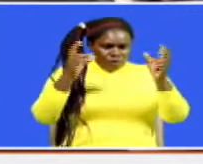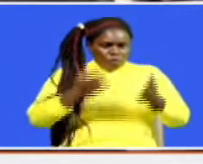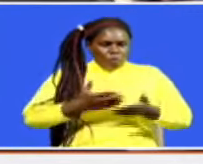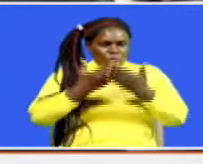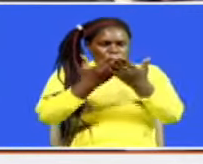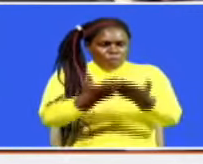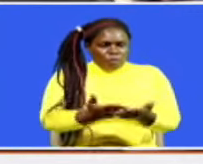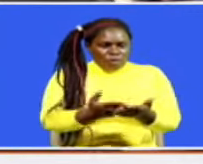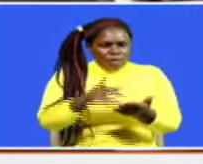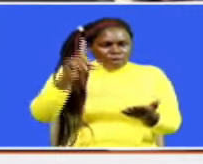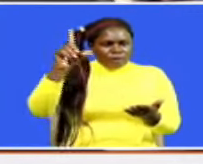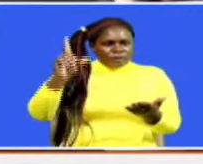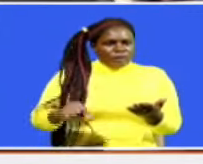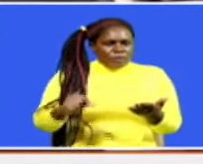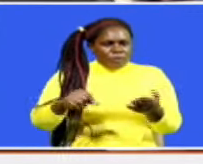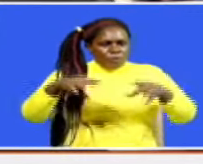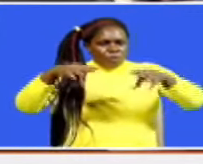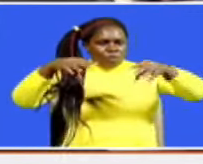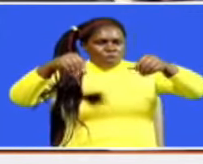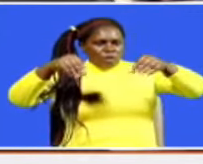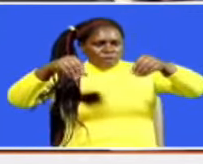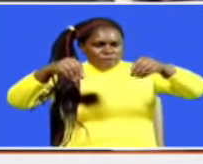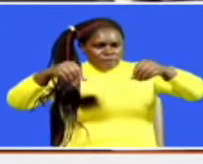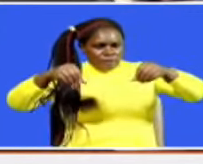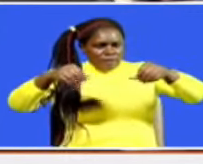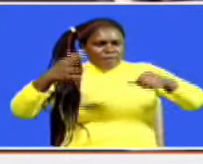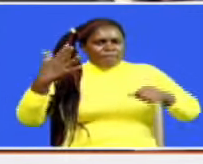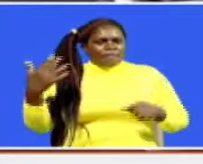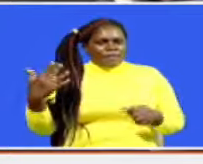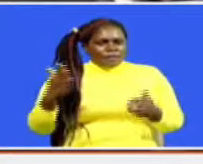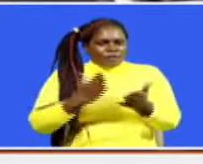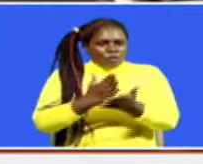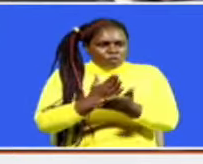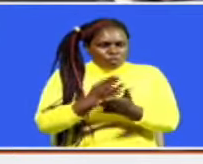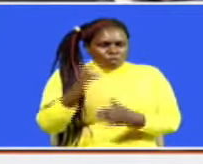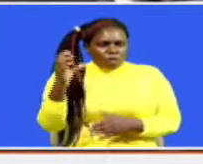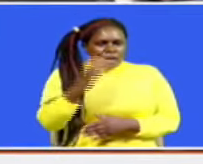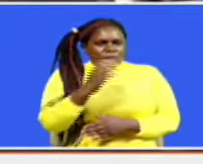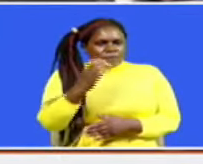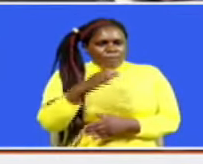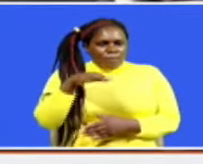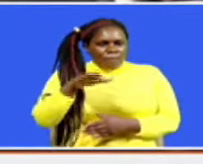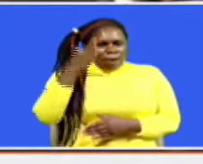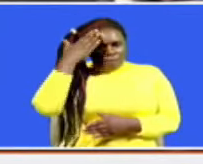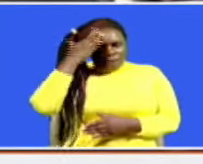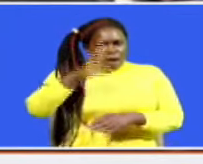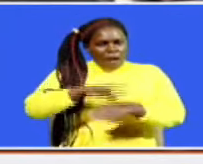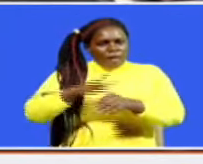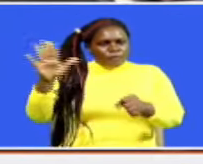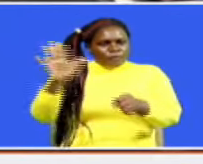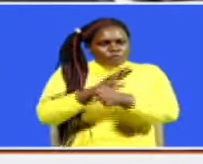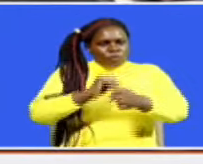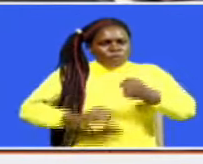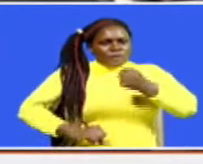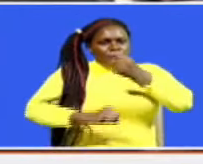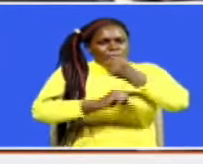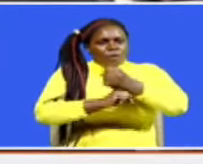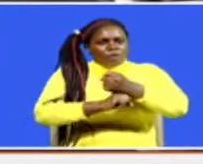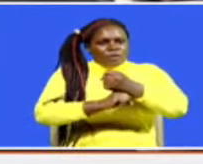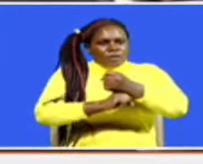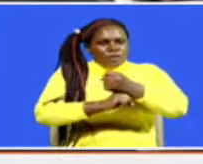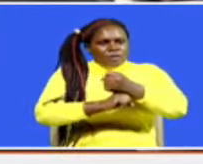provide affordable quality products to the consumers, where they get the full support of